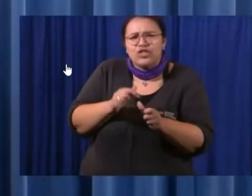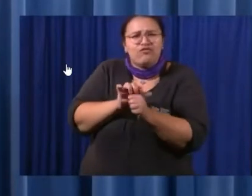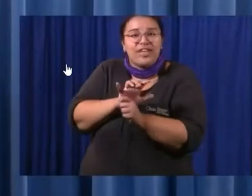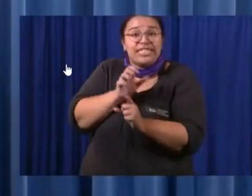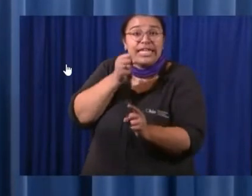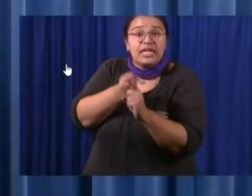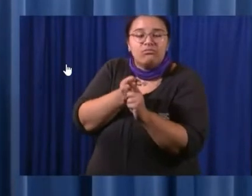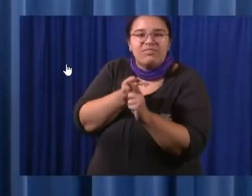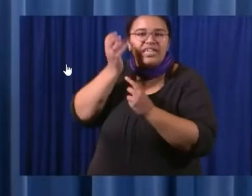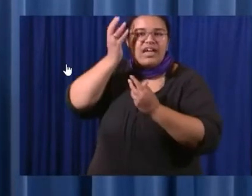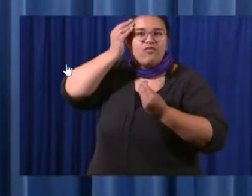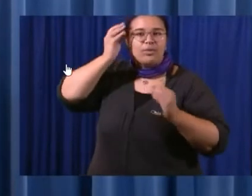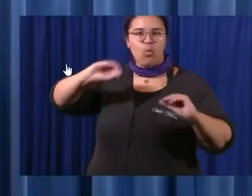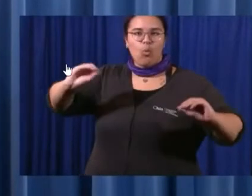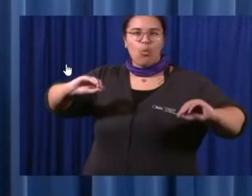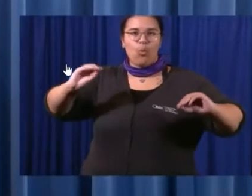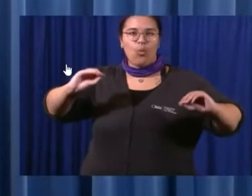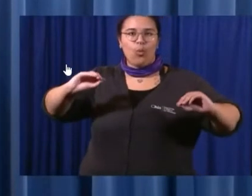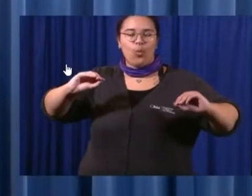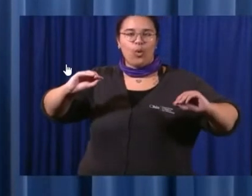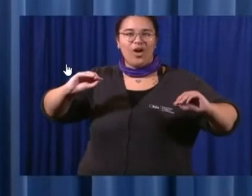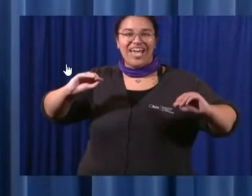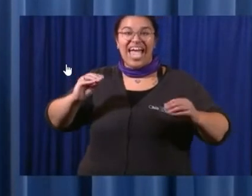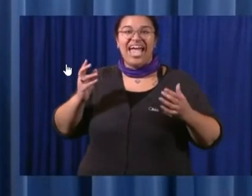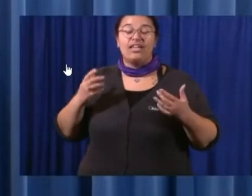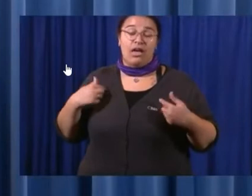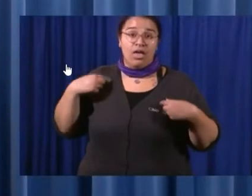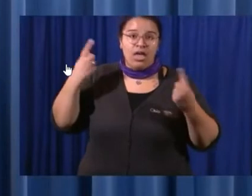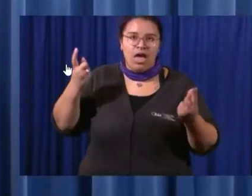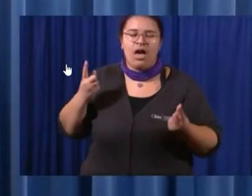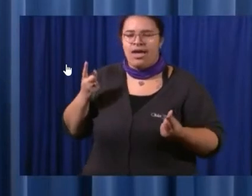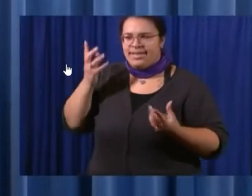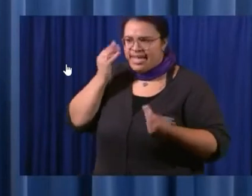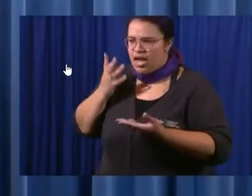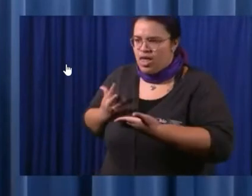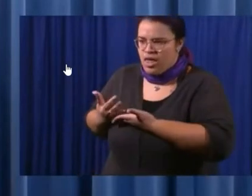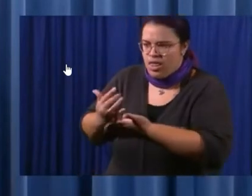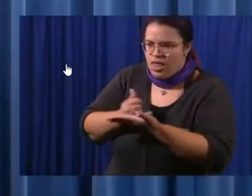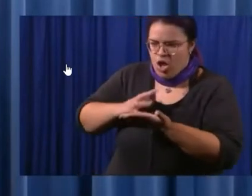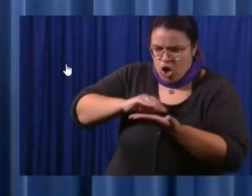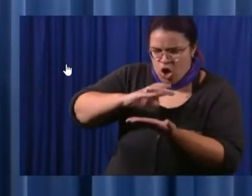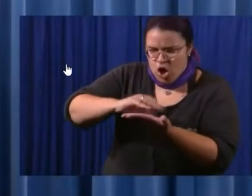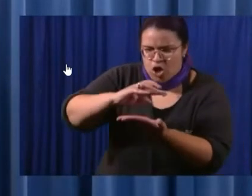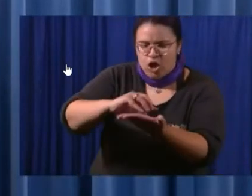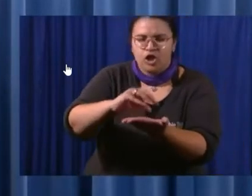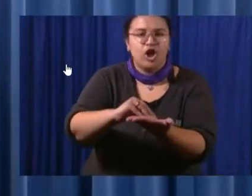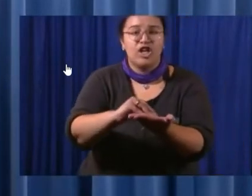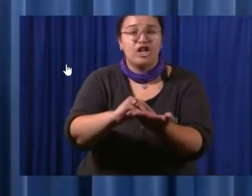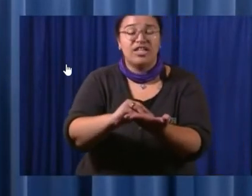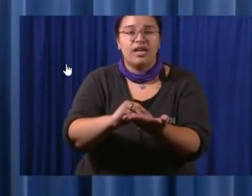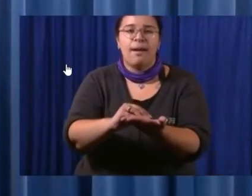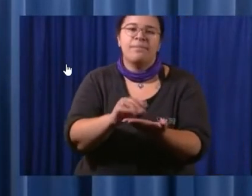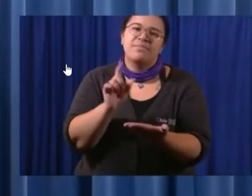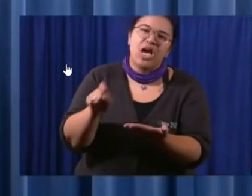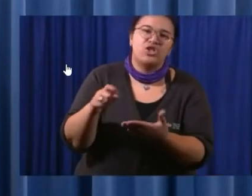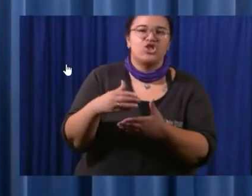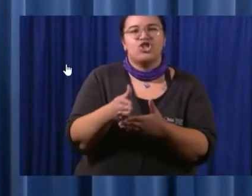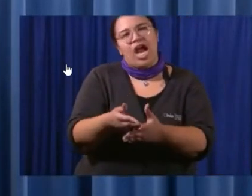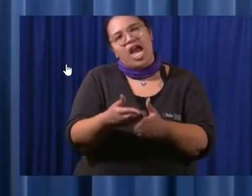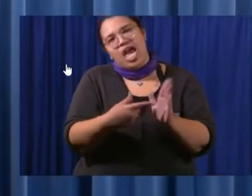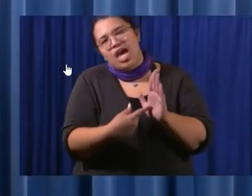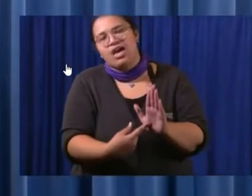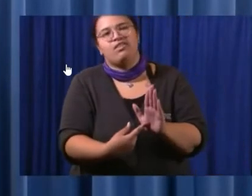data down. Now we do, and shame on us if we don't share that with the people of the state of Ohio, so that they can turn